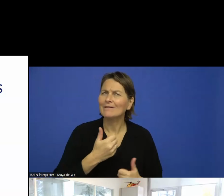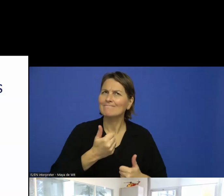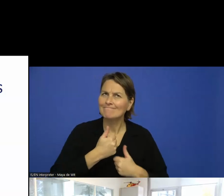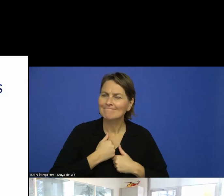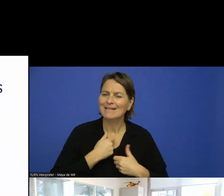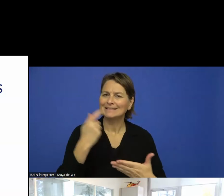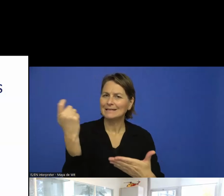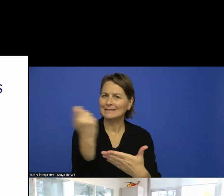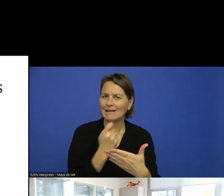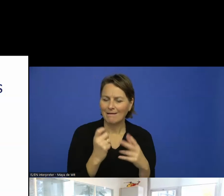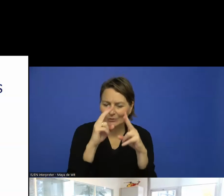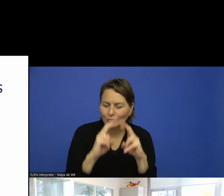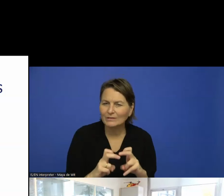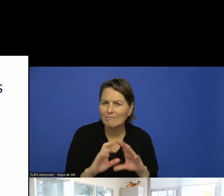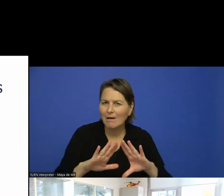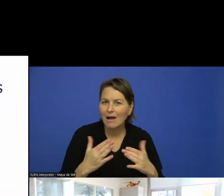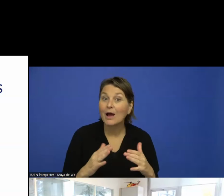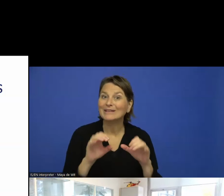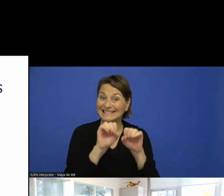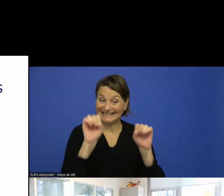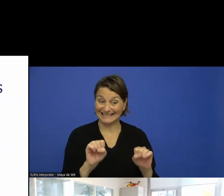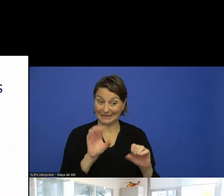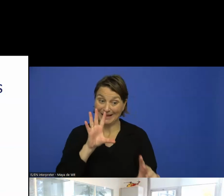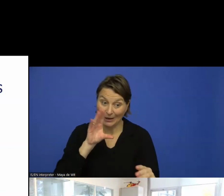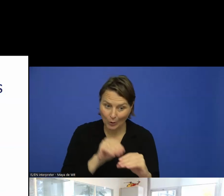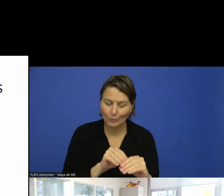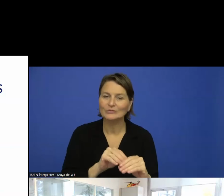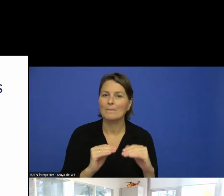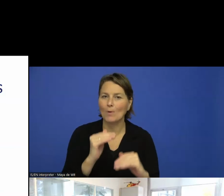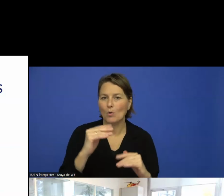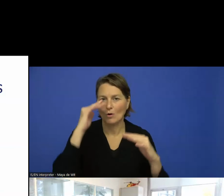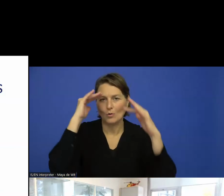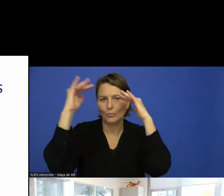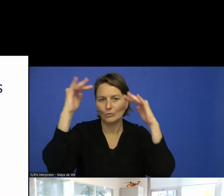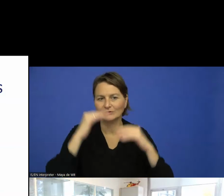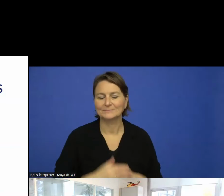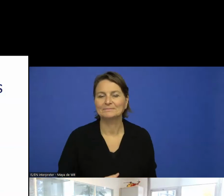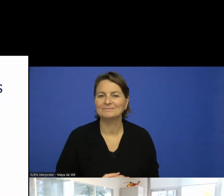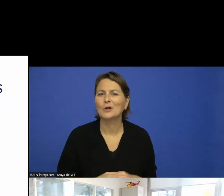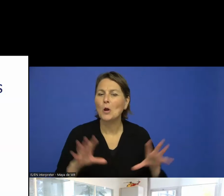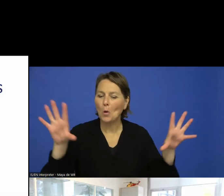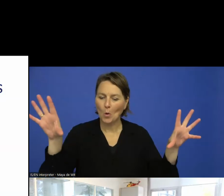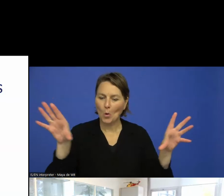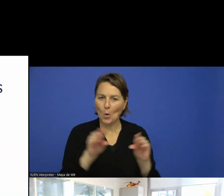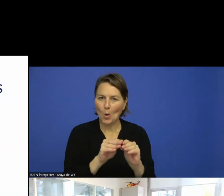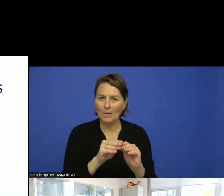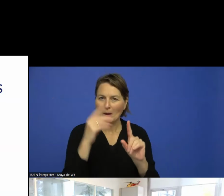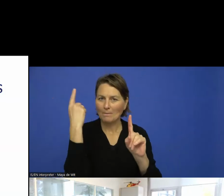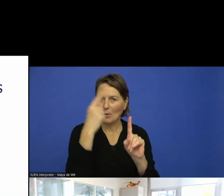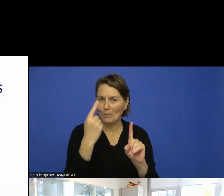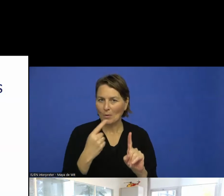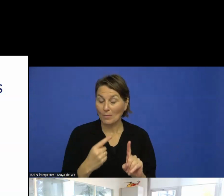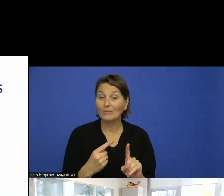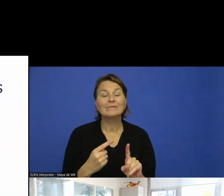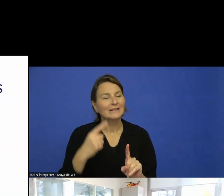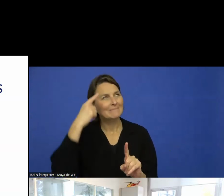inclusive systems-based approach. And in summary, we have this way of thinking that came from inclusive design, that